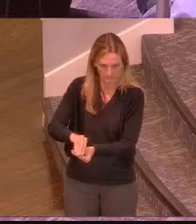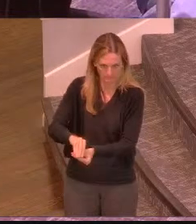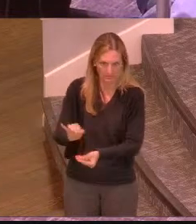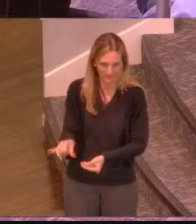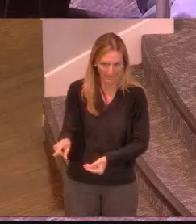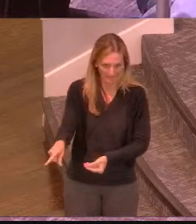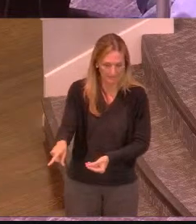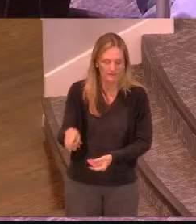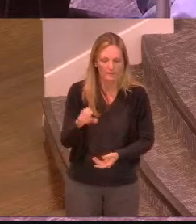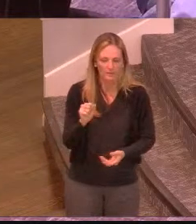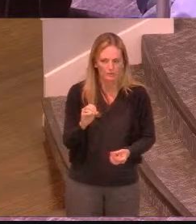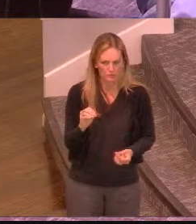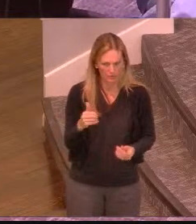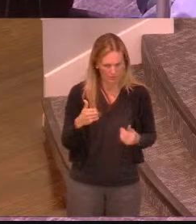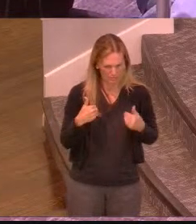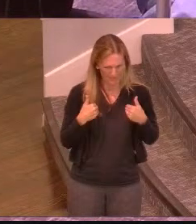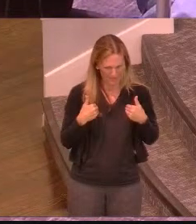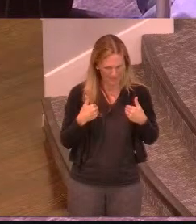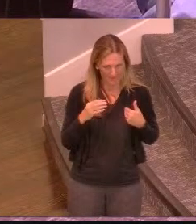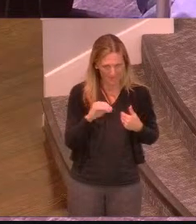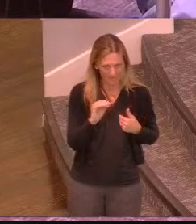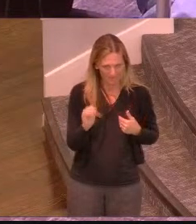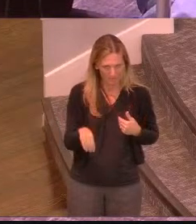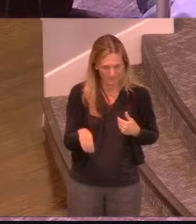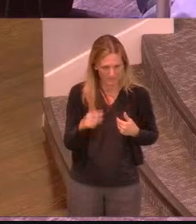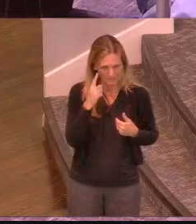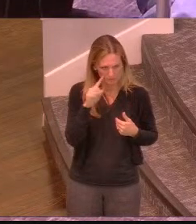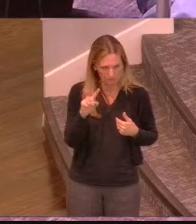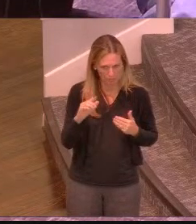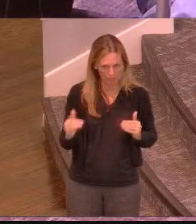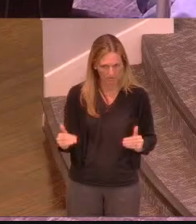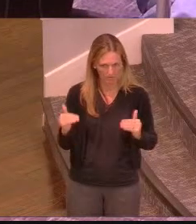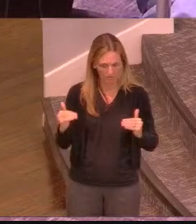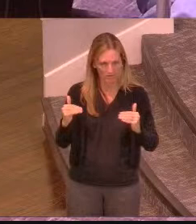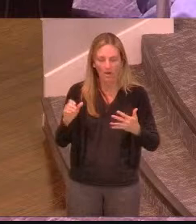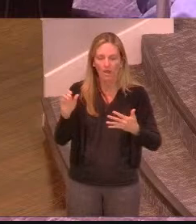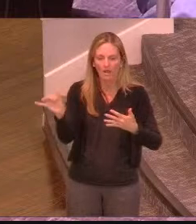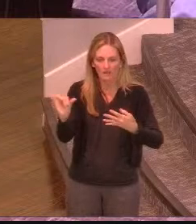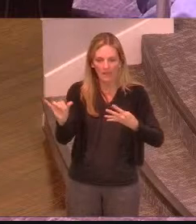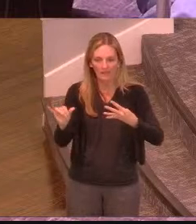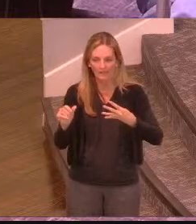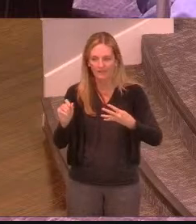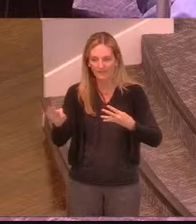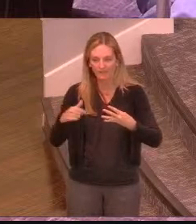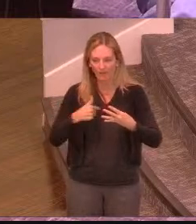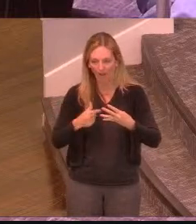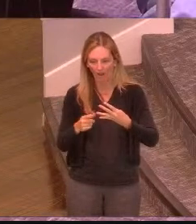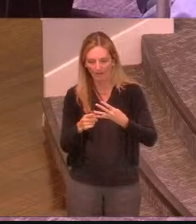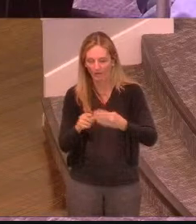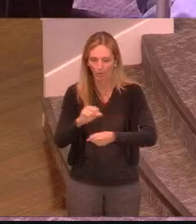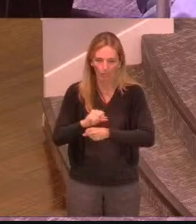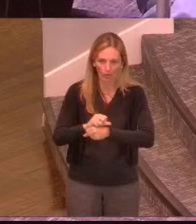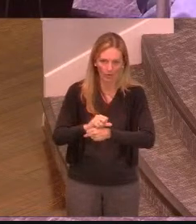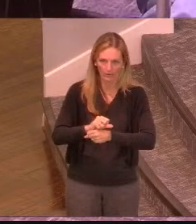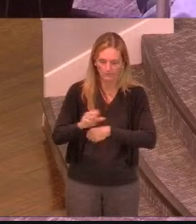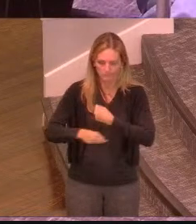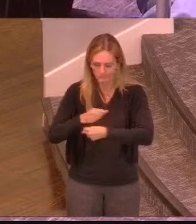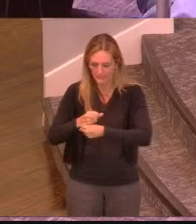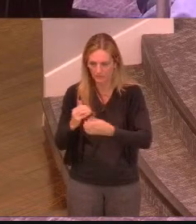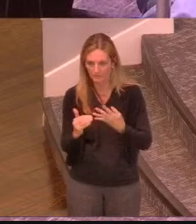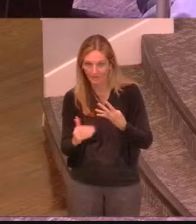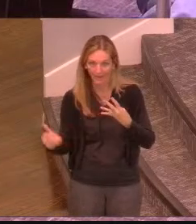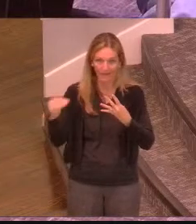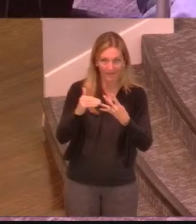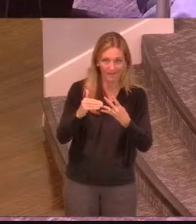Do we have a percentage for a step increase for classified or not? Is that built into